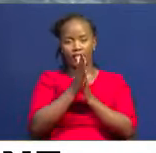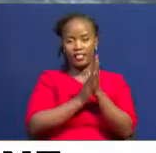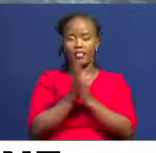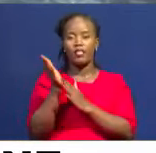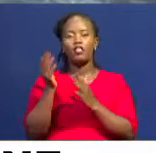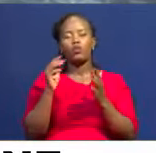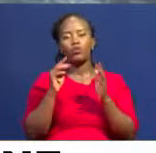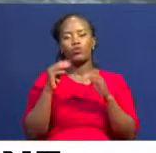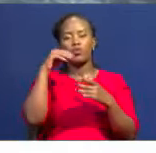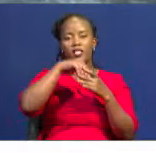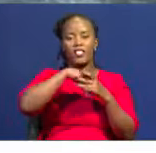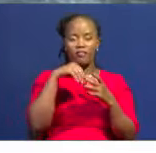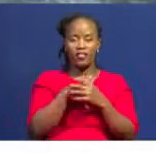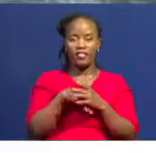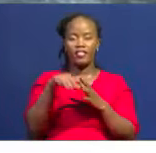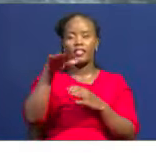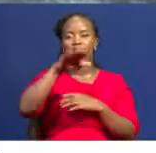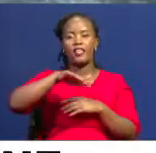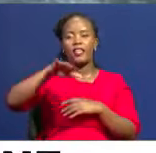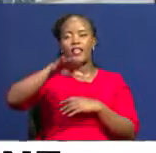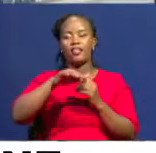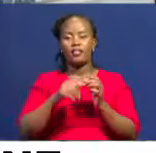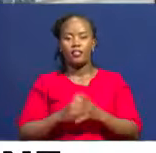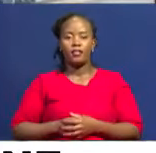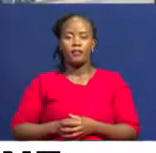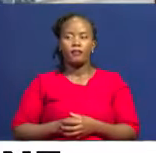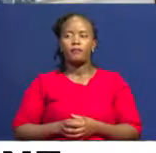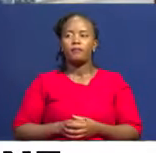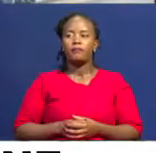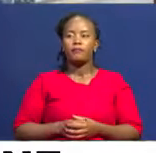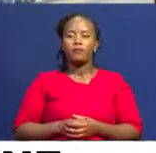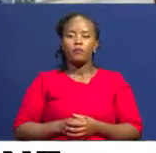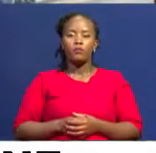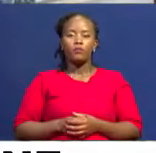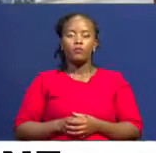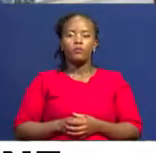3,000-acre Dongo Kundu Special Economic Zone.